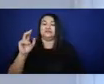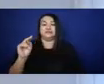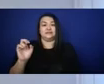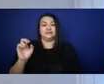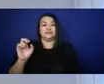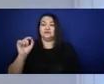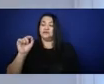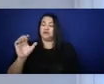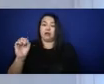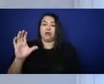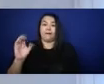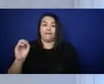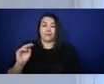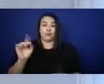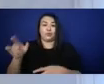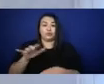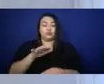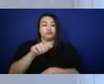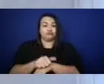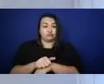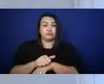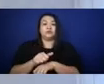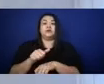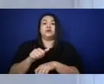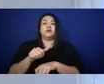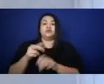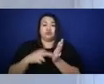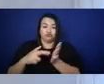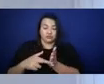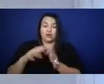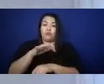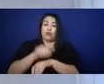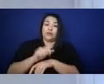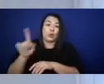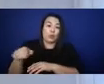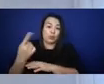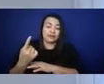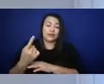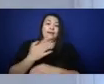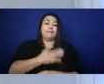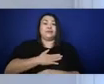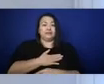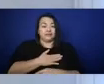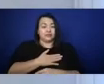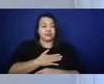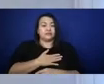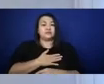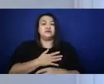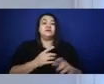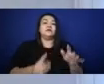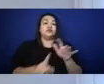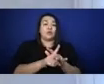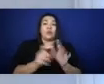reminder, we want to let everybody know that that vaccinations through the city's portal, through the